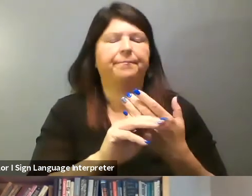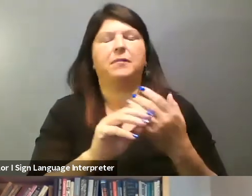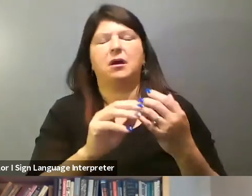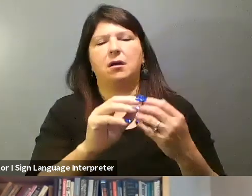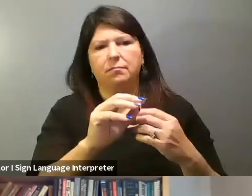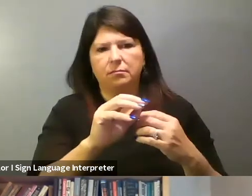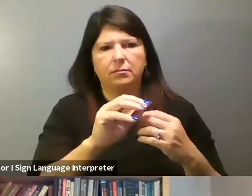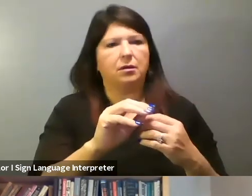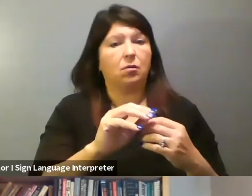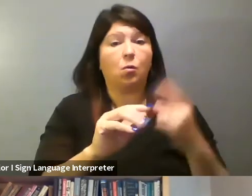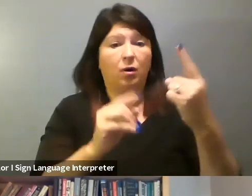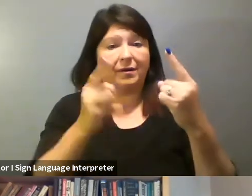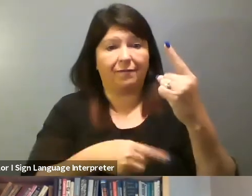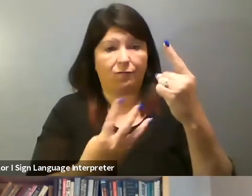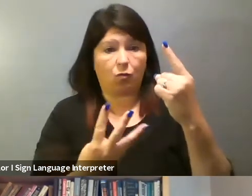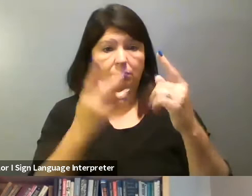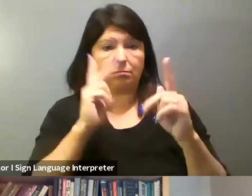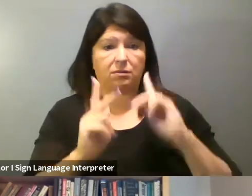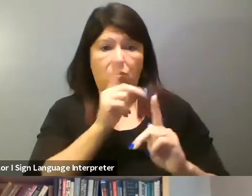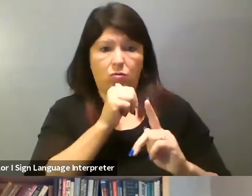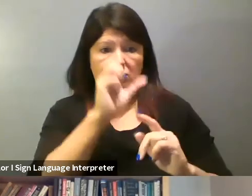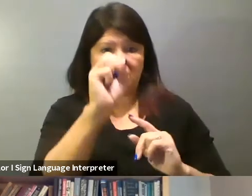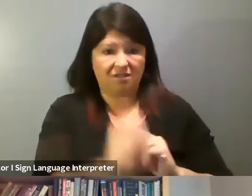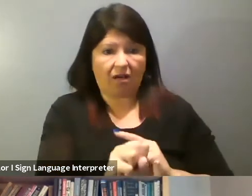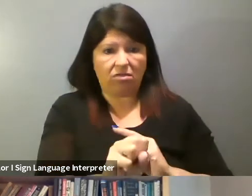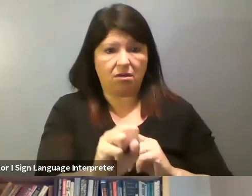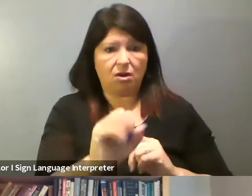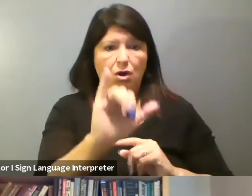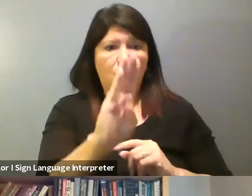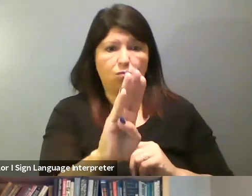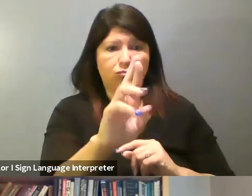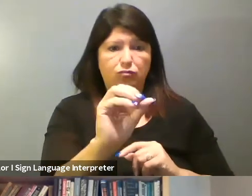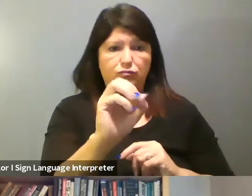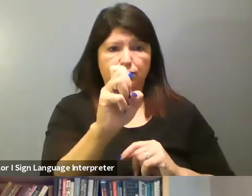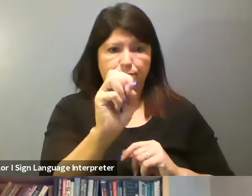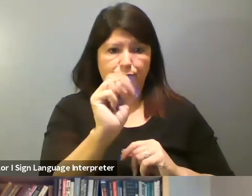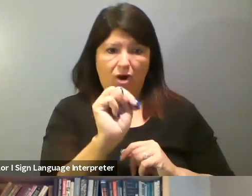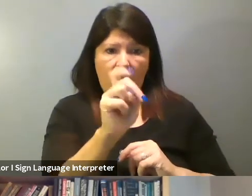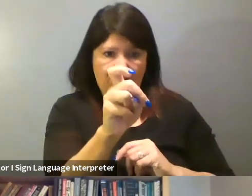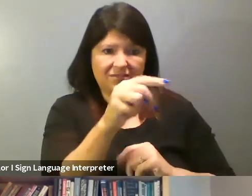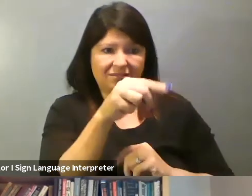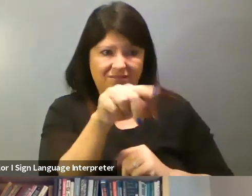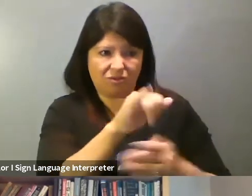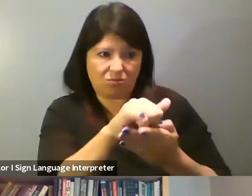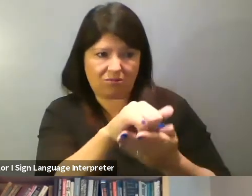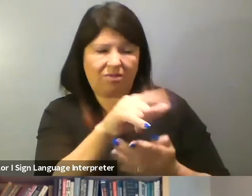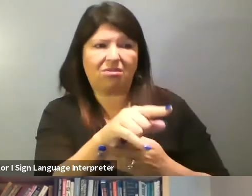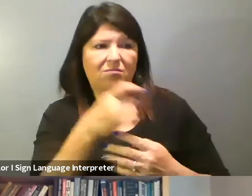four people in the South Bronx were addicted to heroin, and the only thing that was available to them was